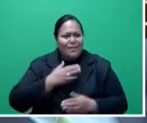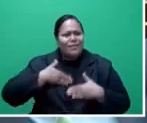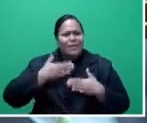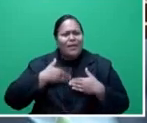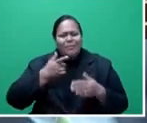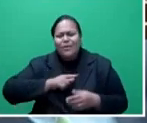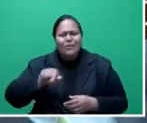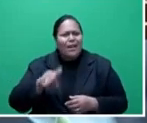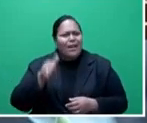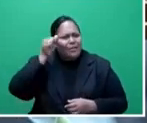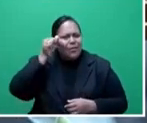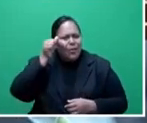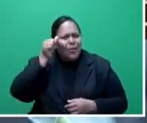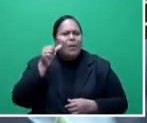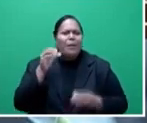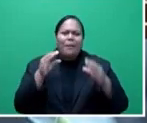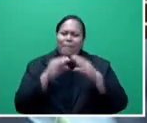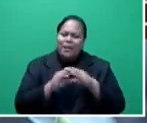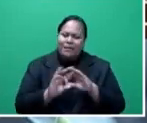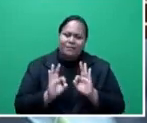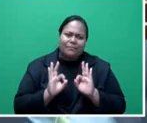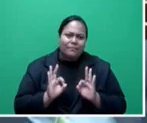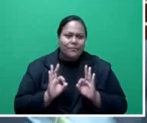bank, is financially sound, Honourable Speaker,